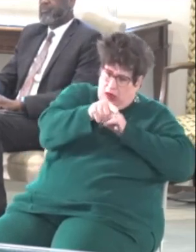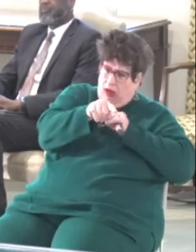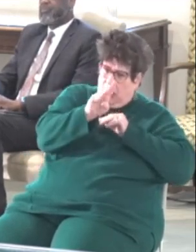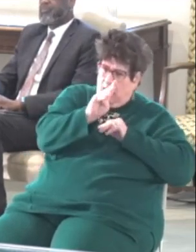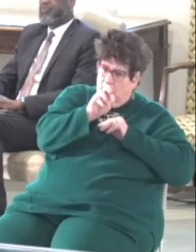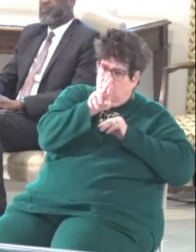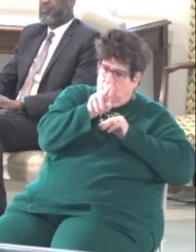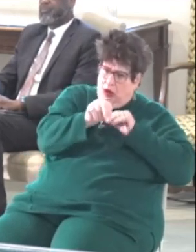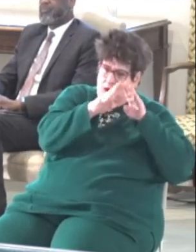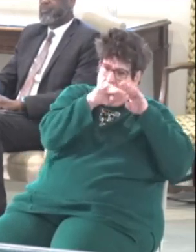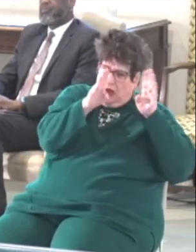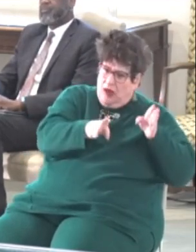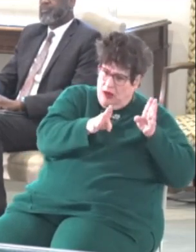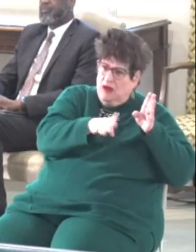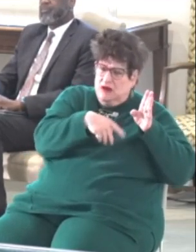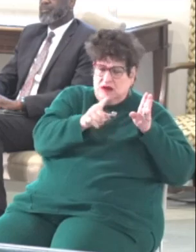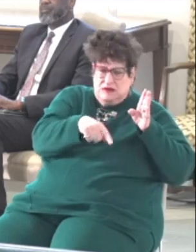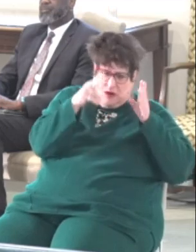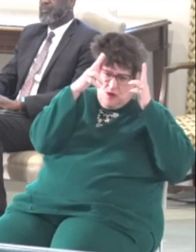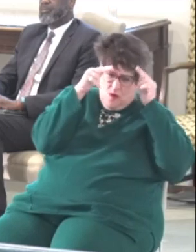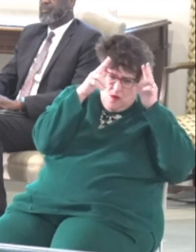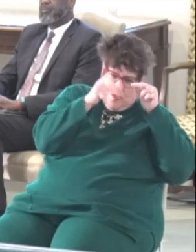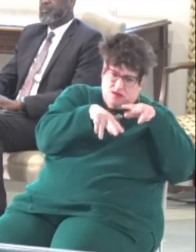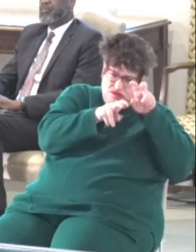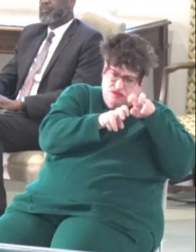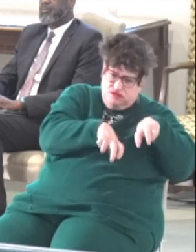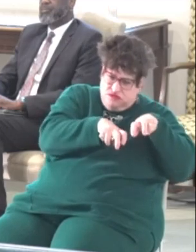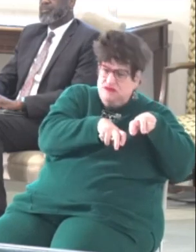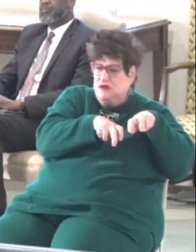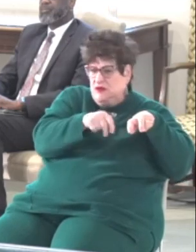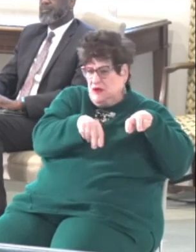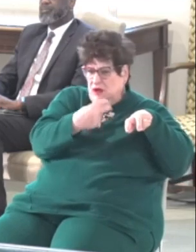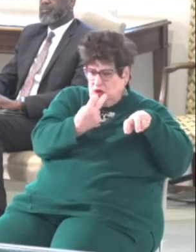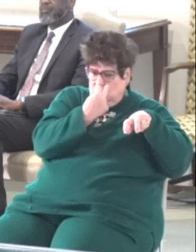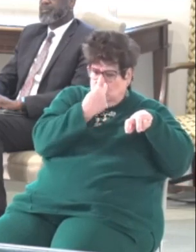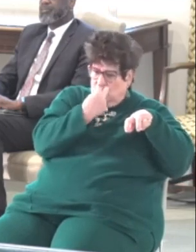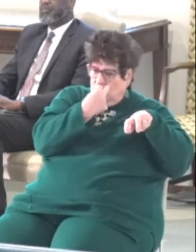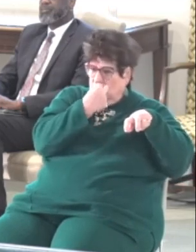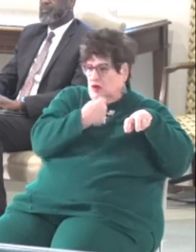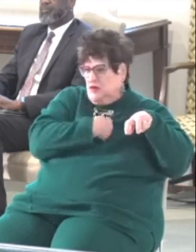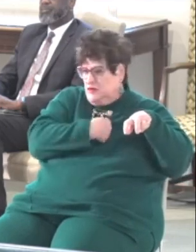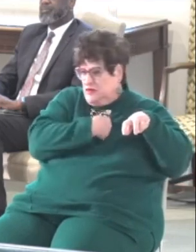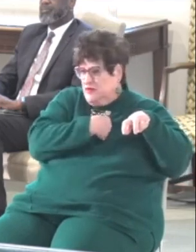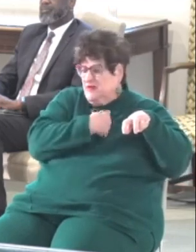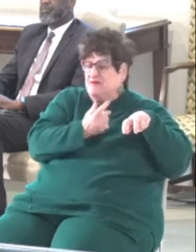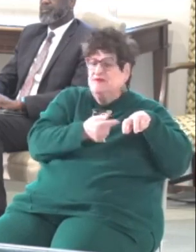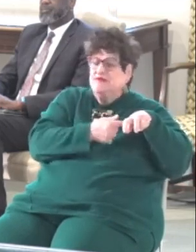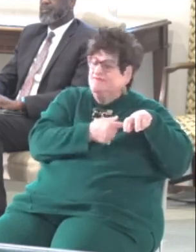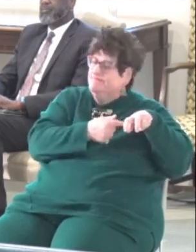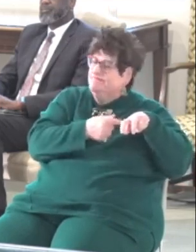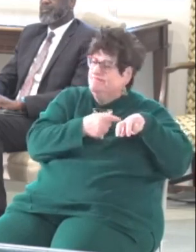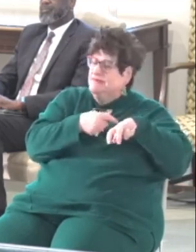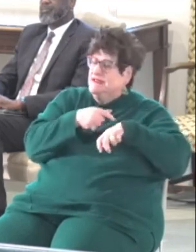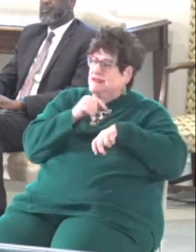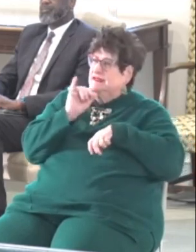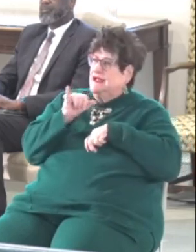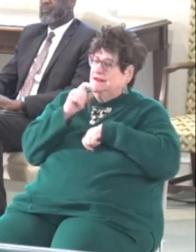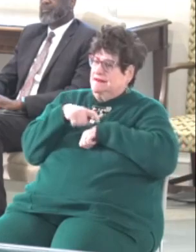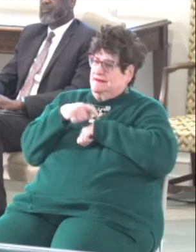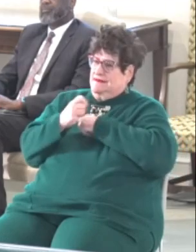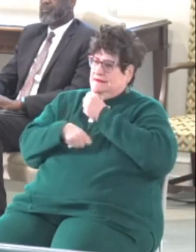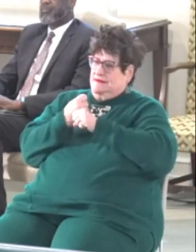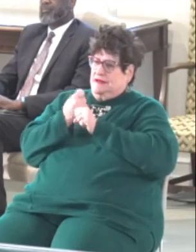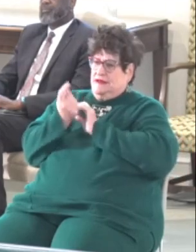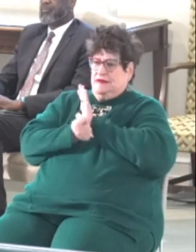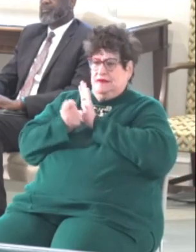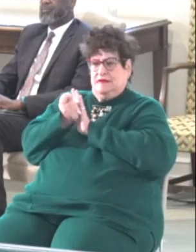hear me and meet me at the barn door. It was a time of beauty where you felt held